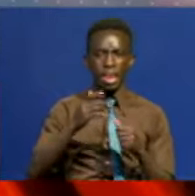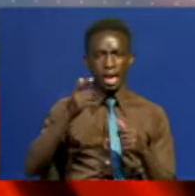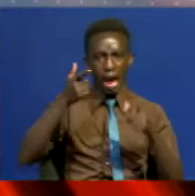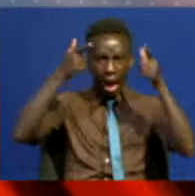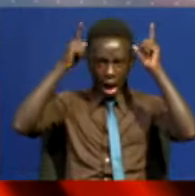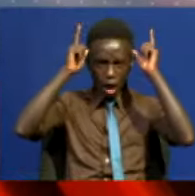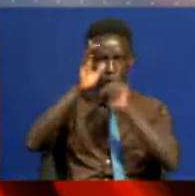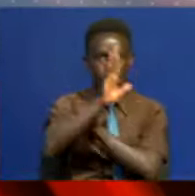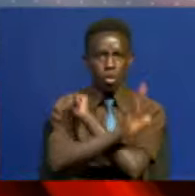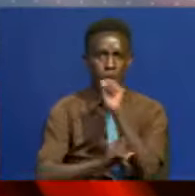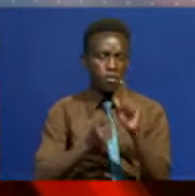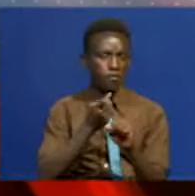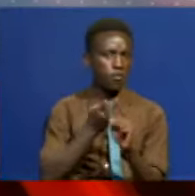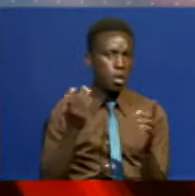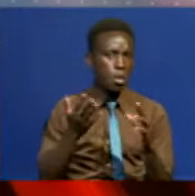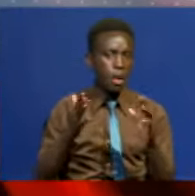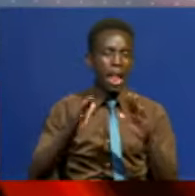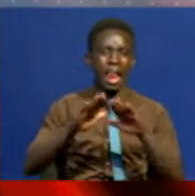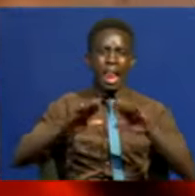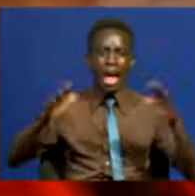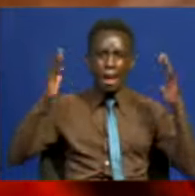Laikipia early this month.